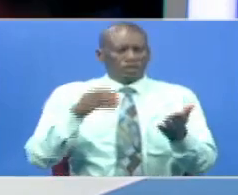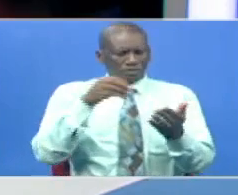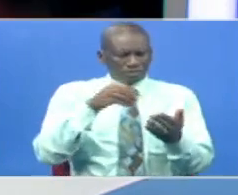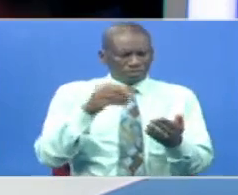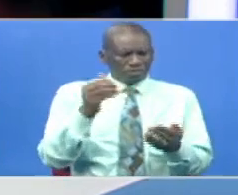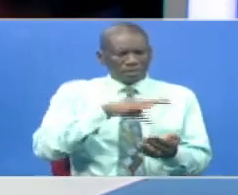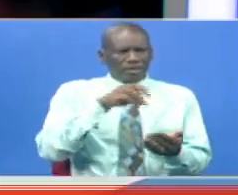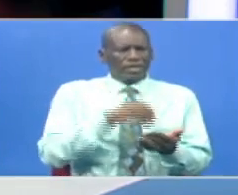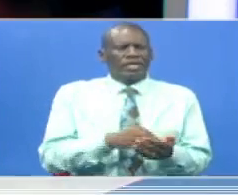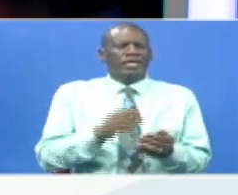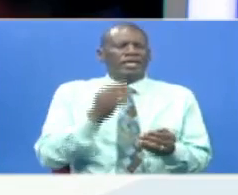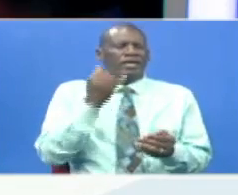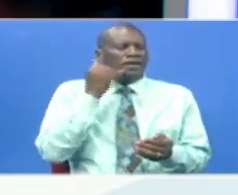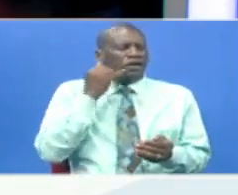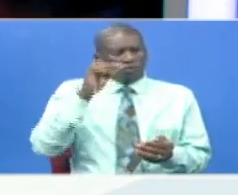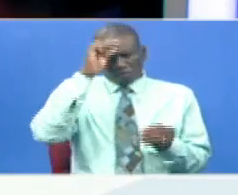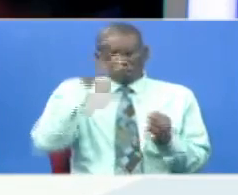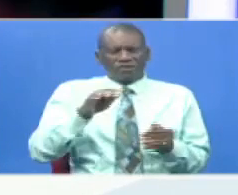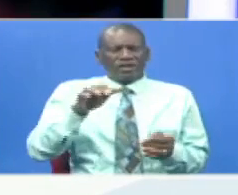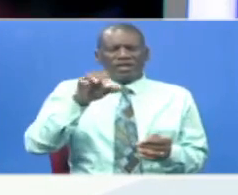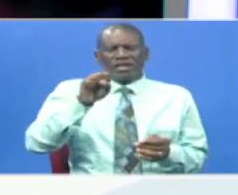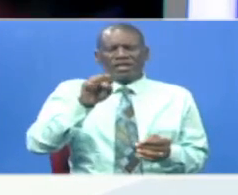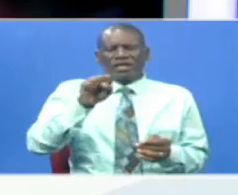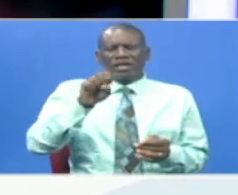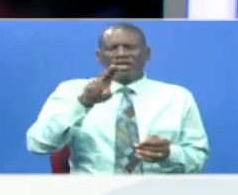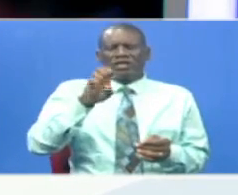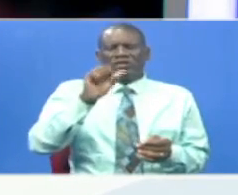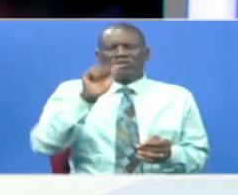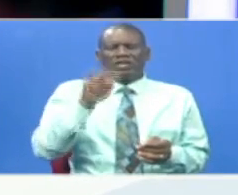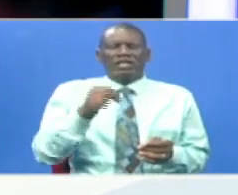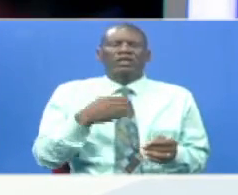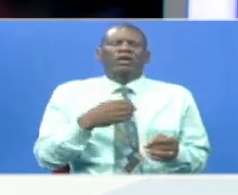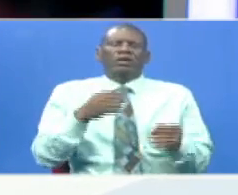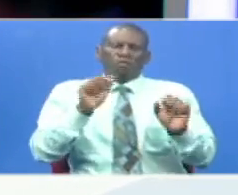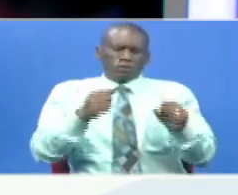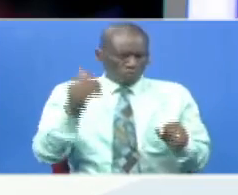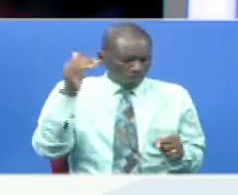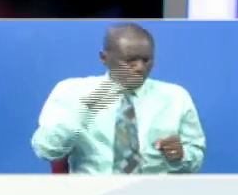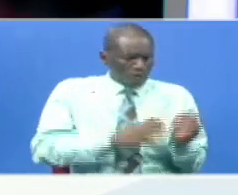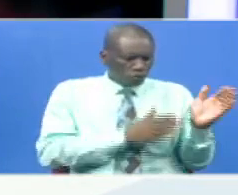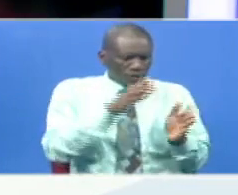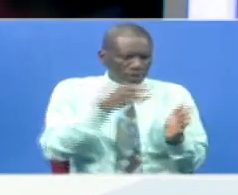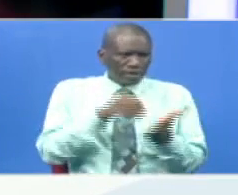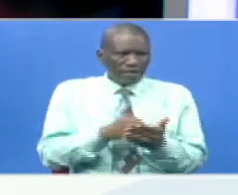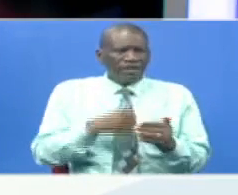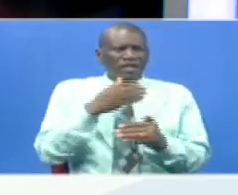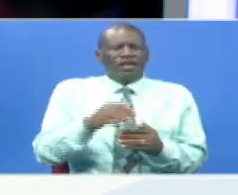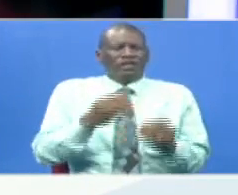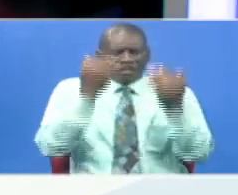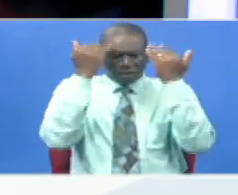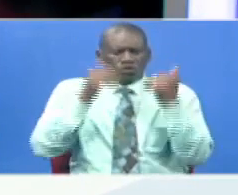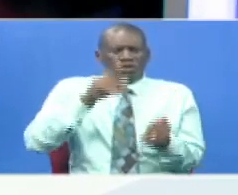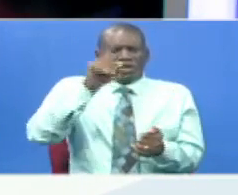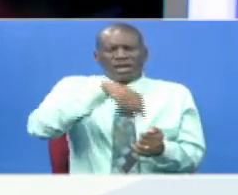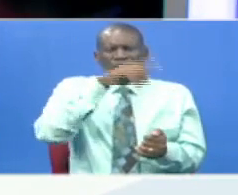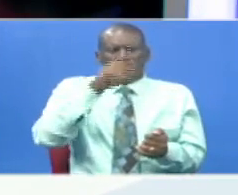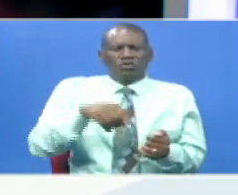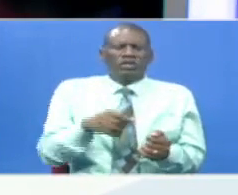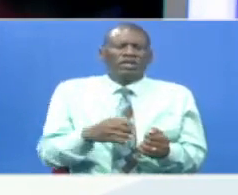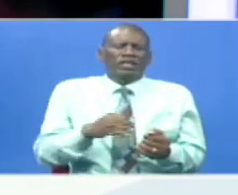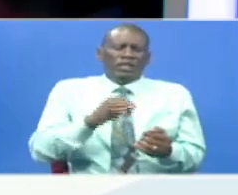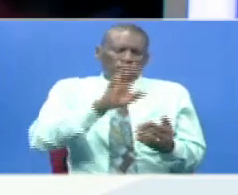Susan Kihika will be forced to go back to the drawing board after the court quashed her choice of nominees to the County Executive